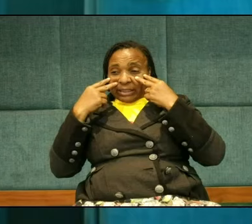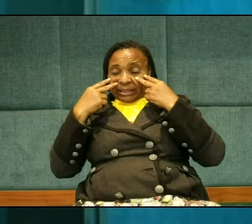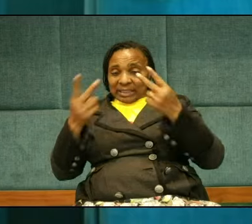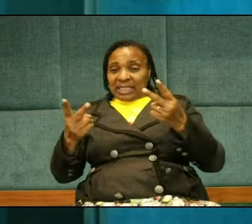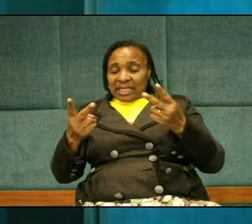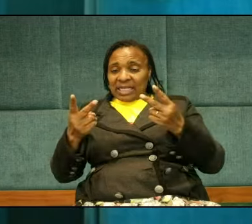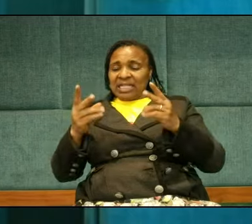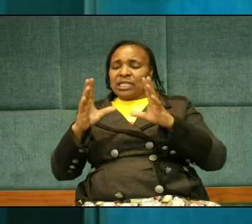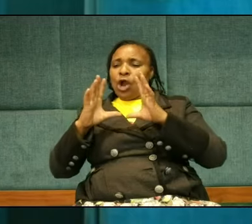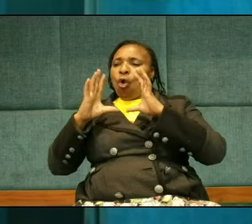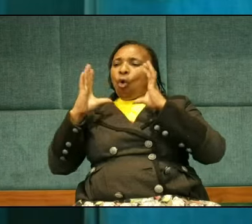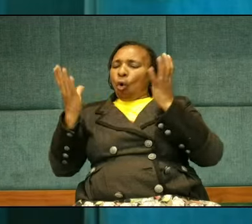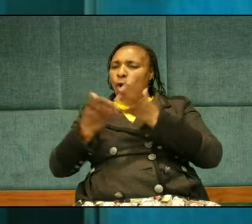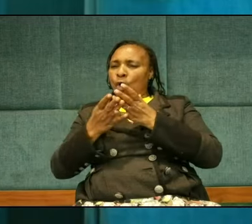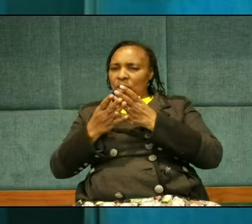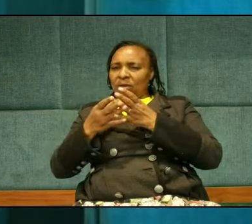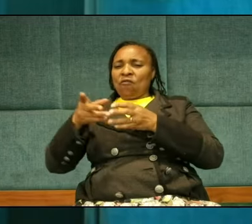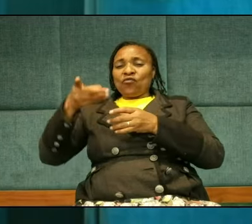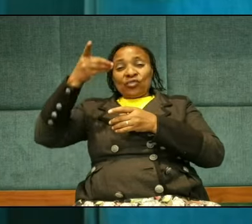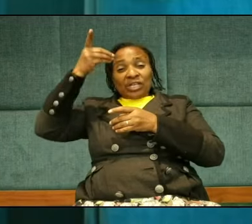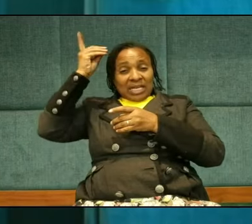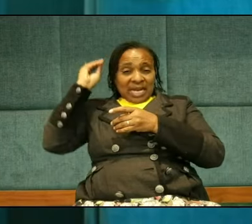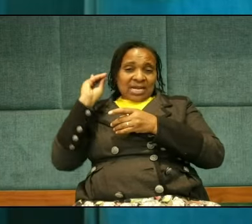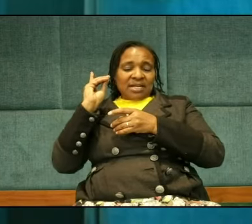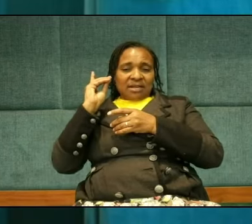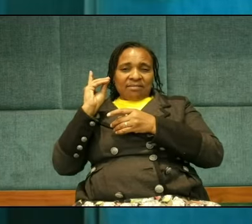the whole of the book of Daniel. And